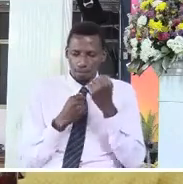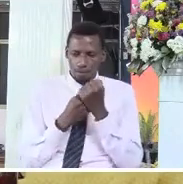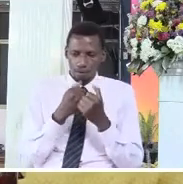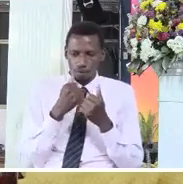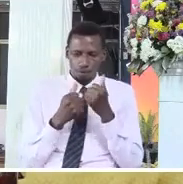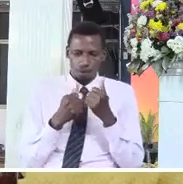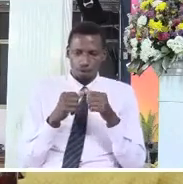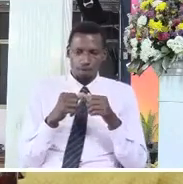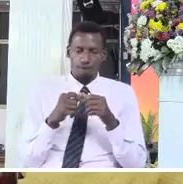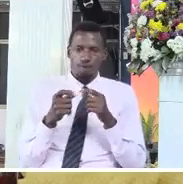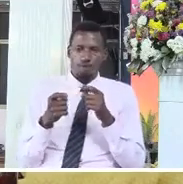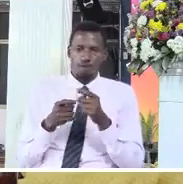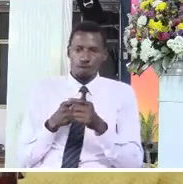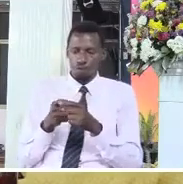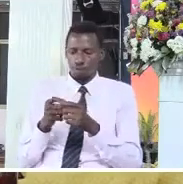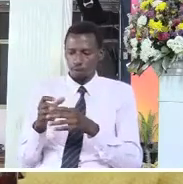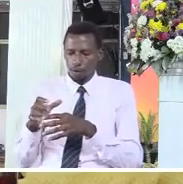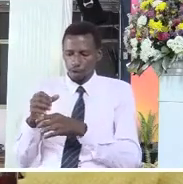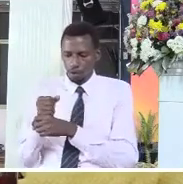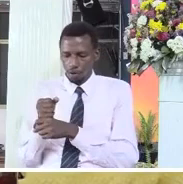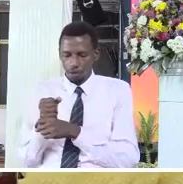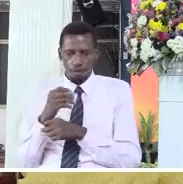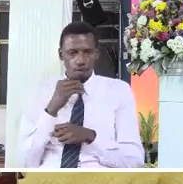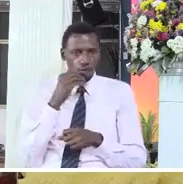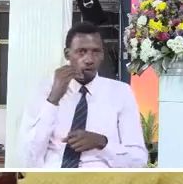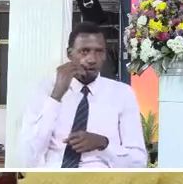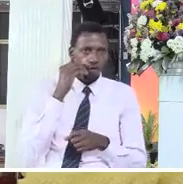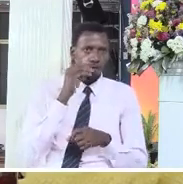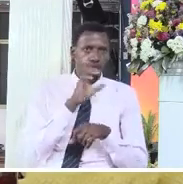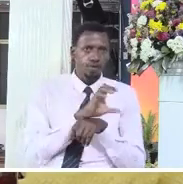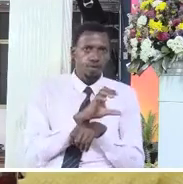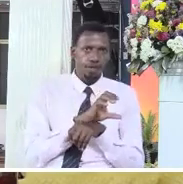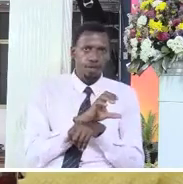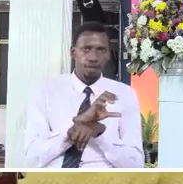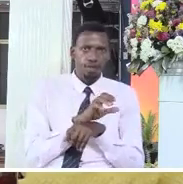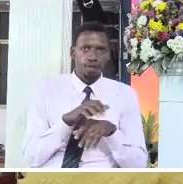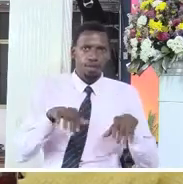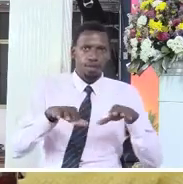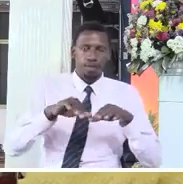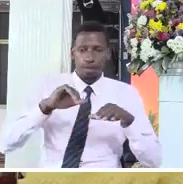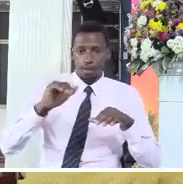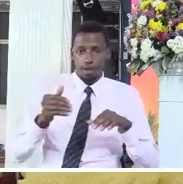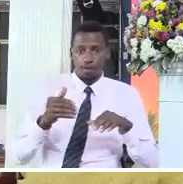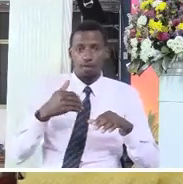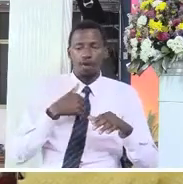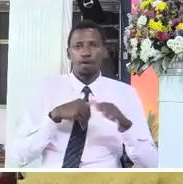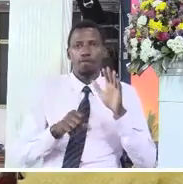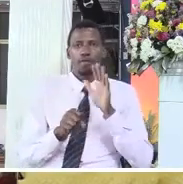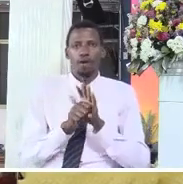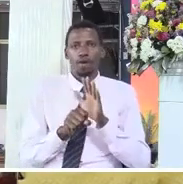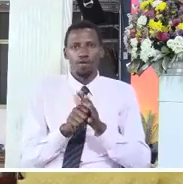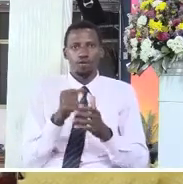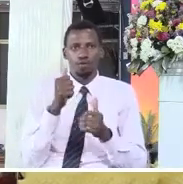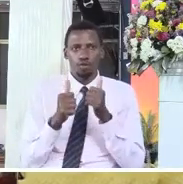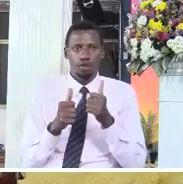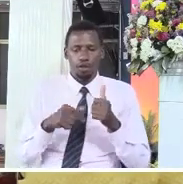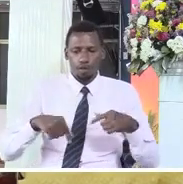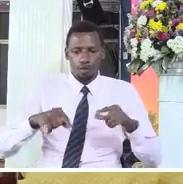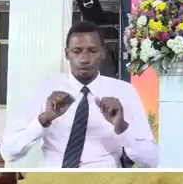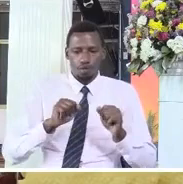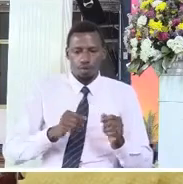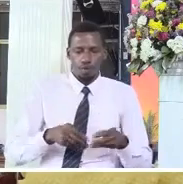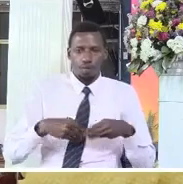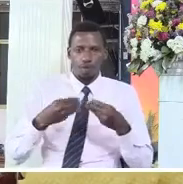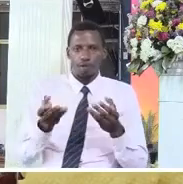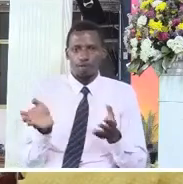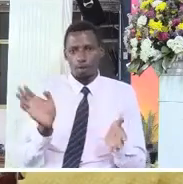receiving from the associate, from the local churches around the metropolitan, there is a lot that we can actually give back